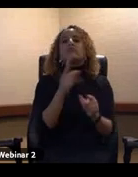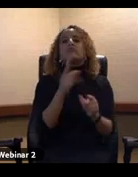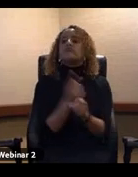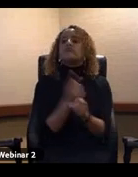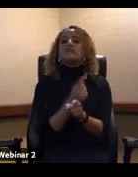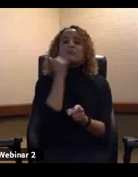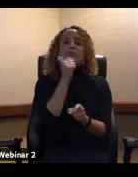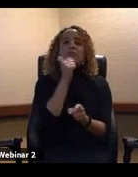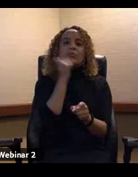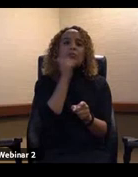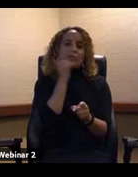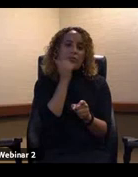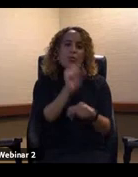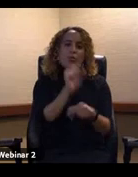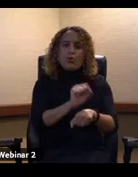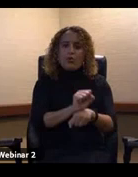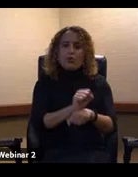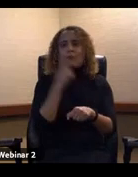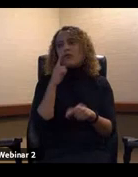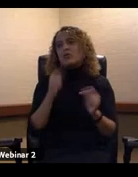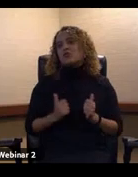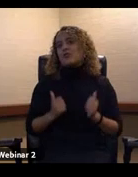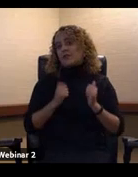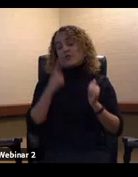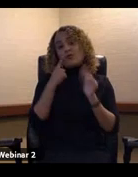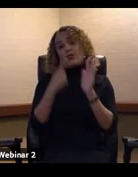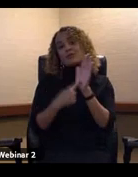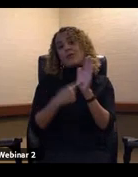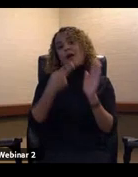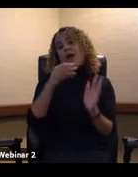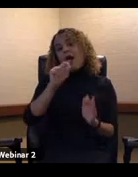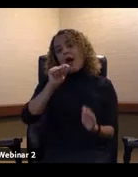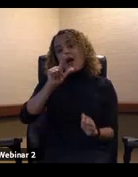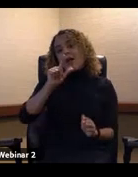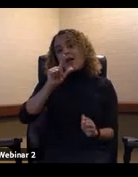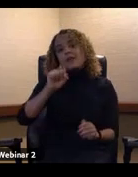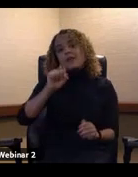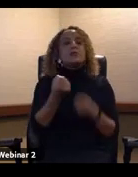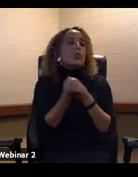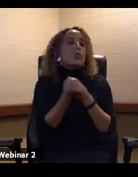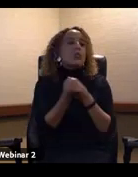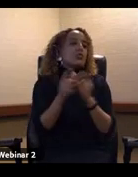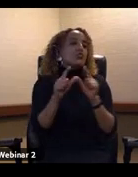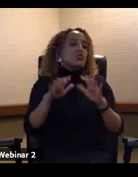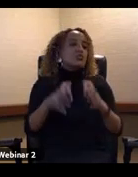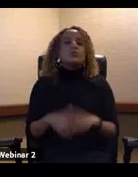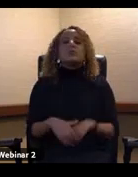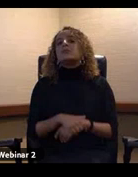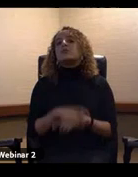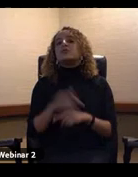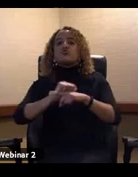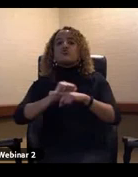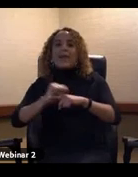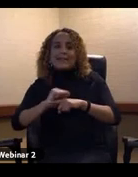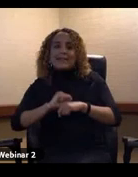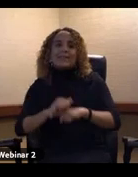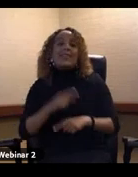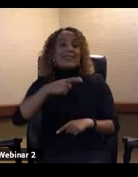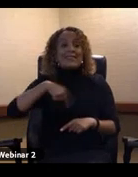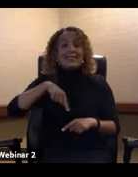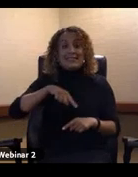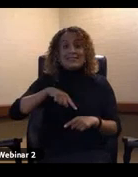say they happen to include people who are survivors. For example, hotlines, case management, support groups, outreach,